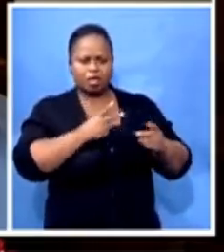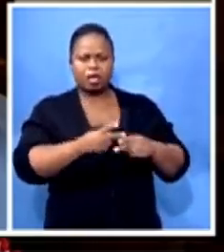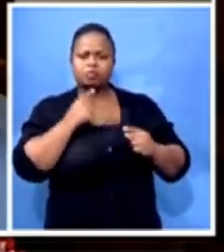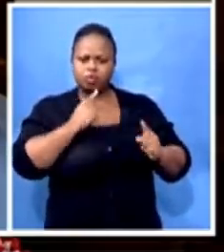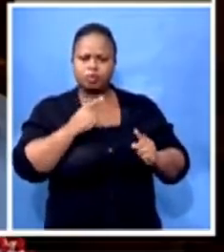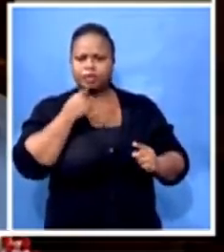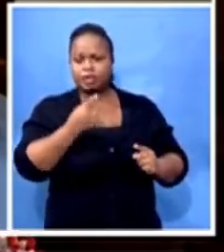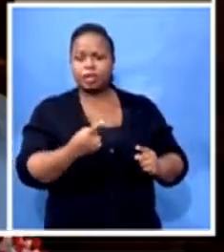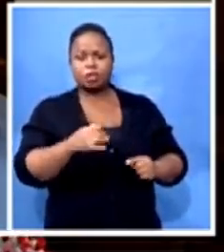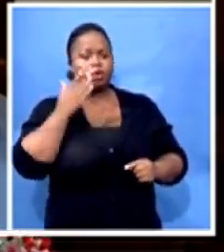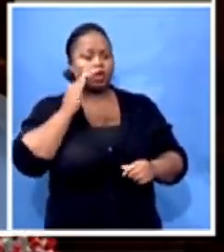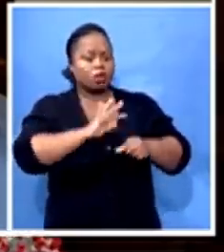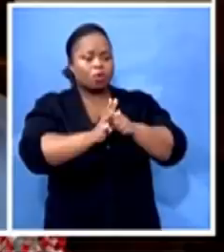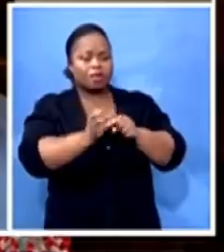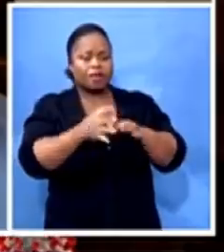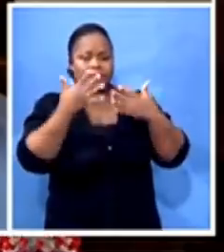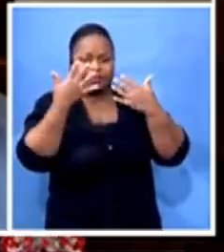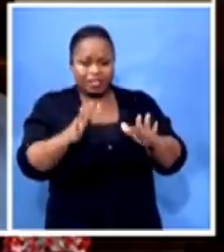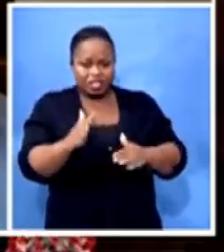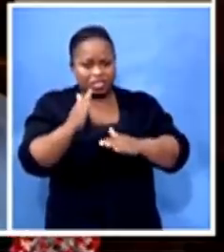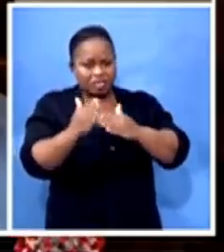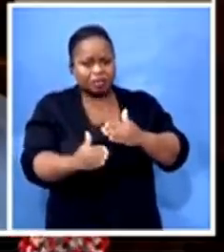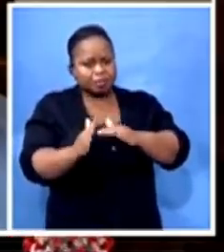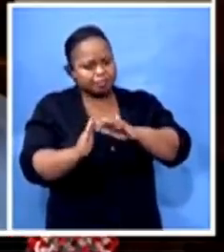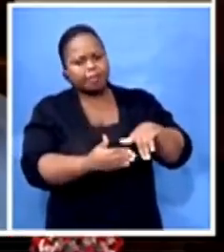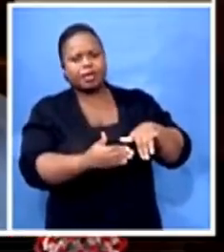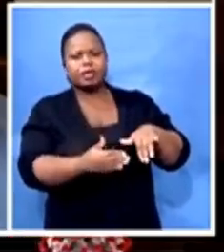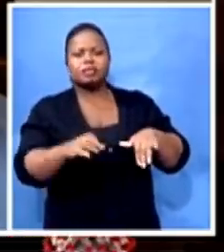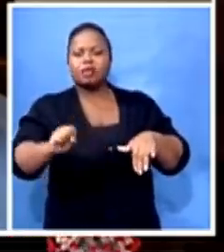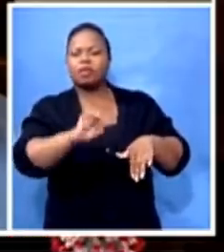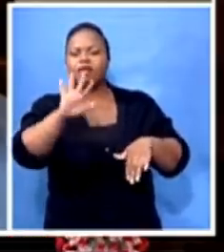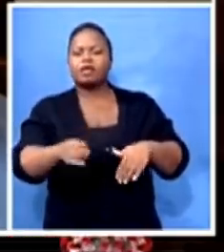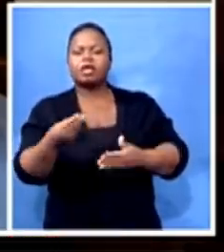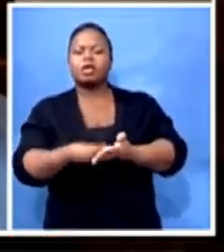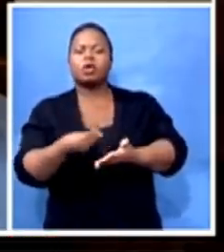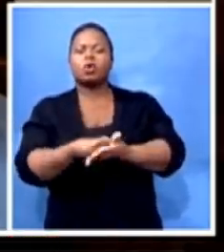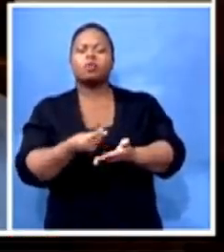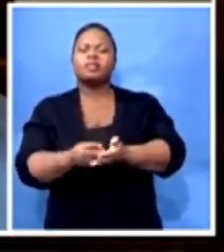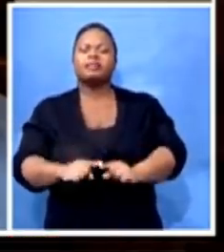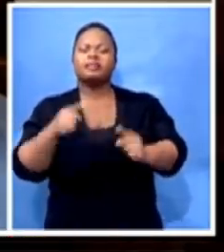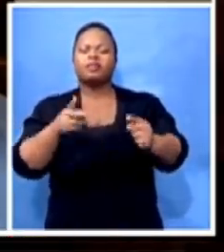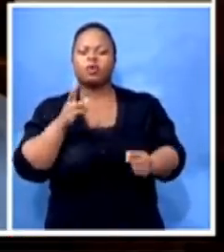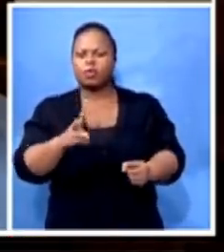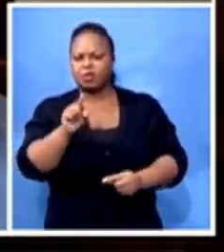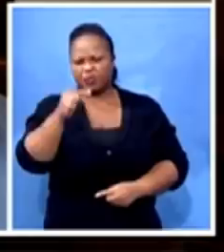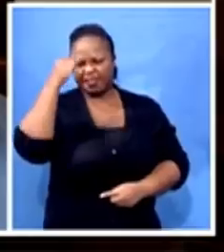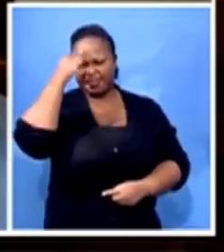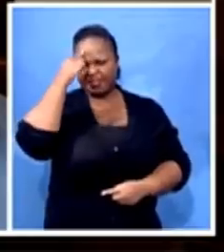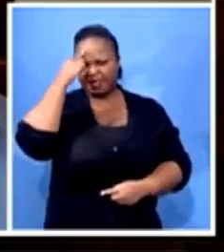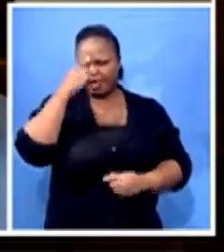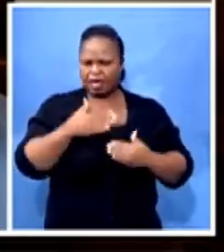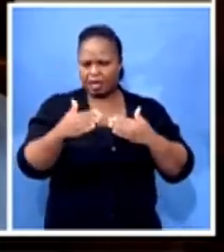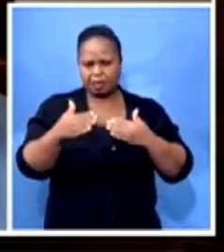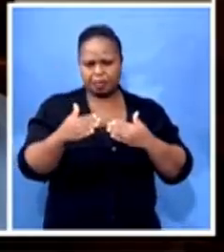African economy will look completely different. In what aspects, in which aspects do you disagree with him?